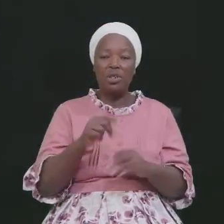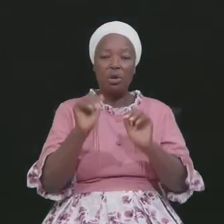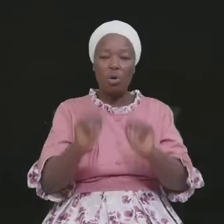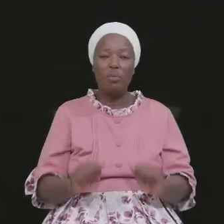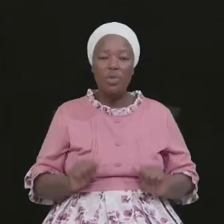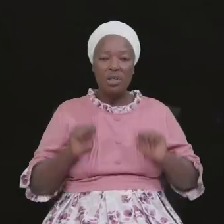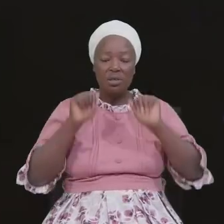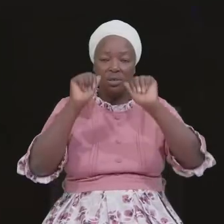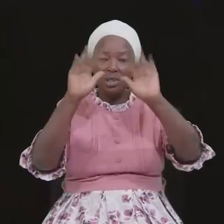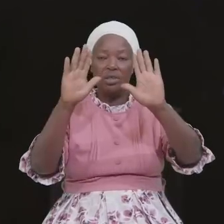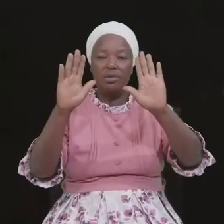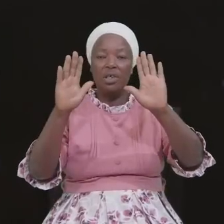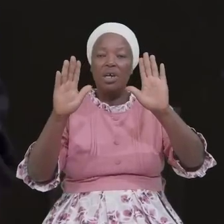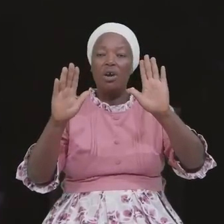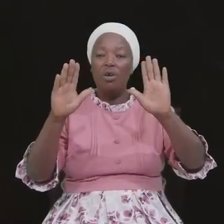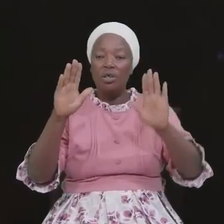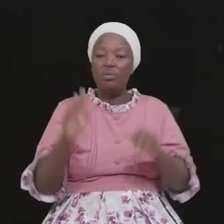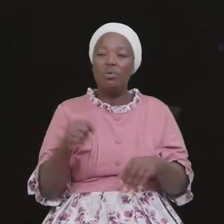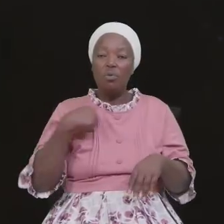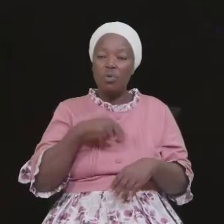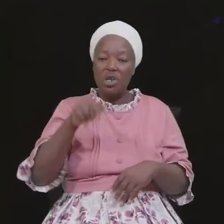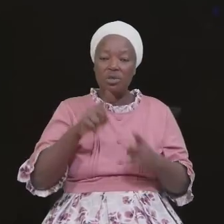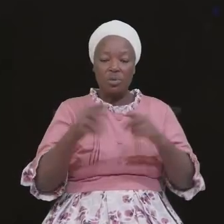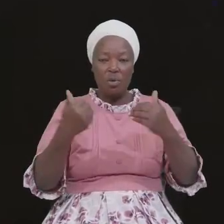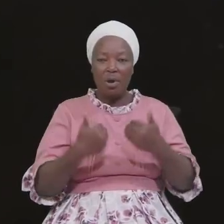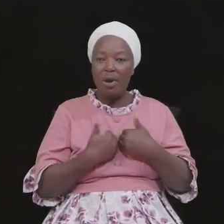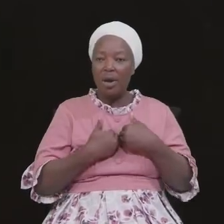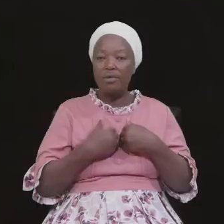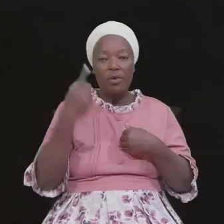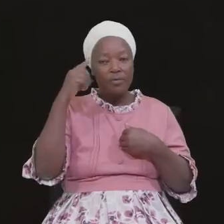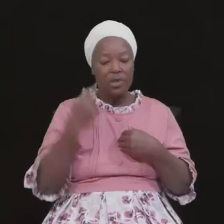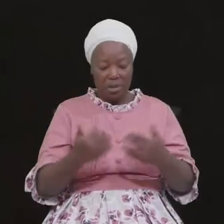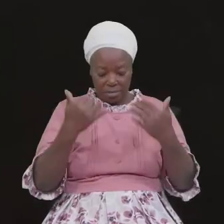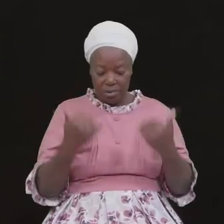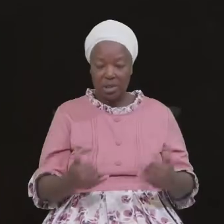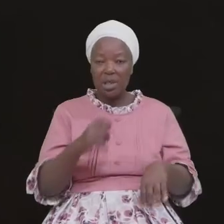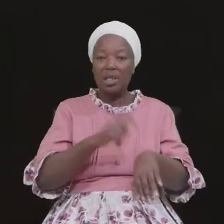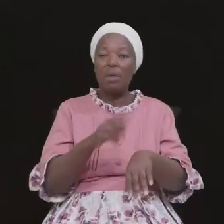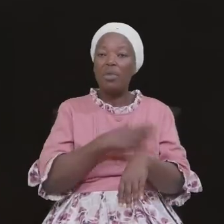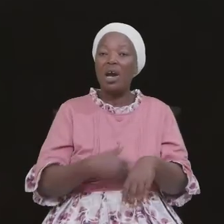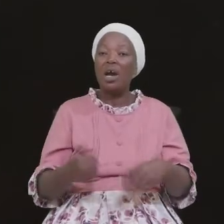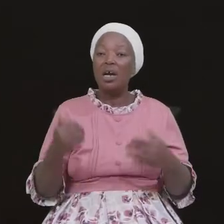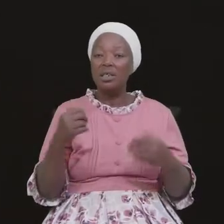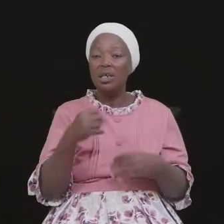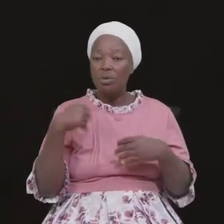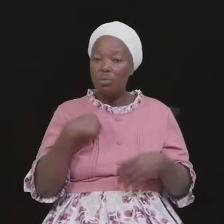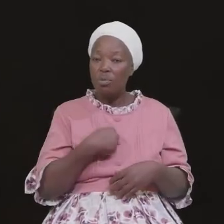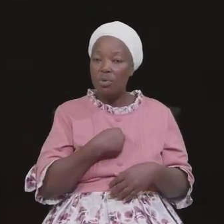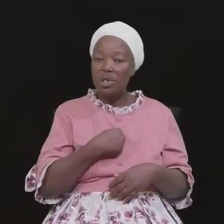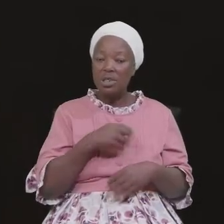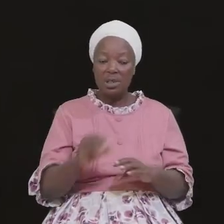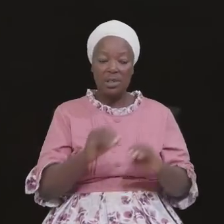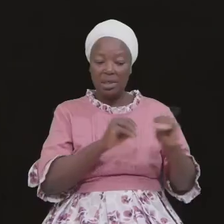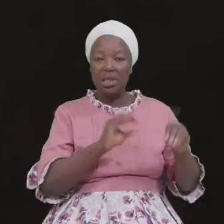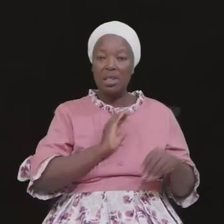the consecration we need to have for the present time. And we set